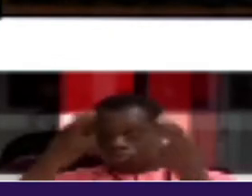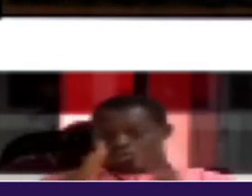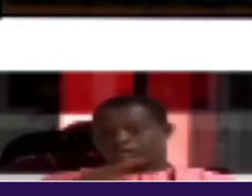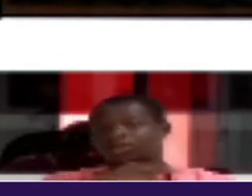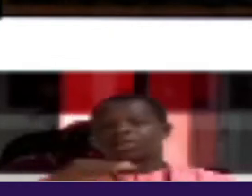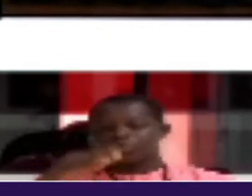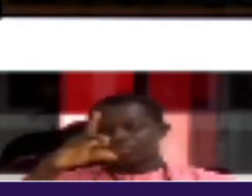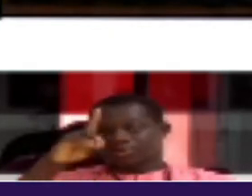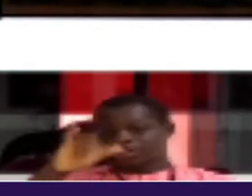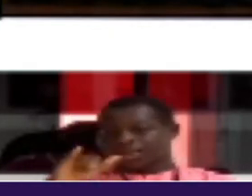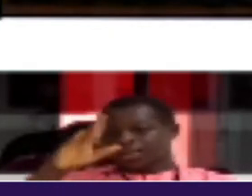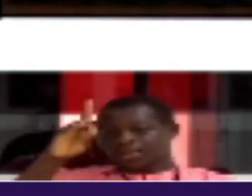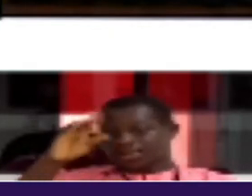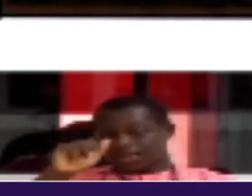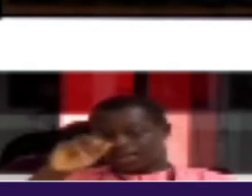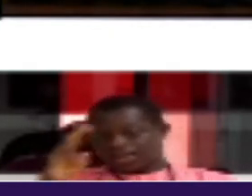unlawful killing of Ndongombu,